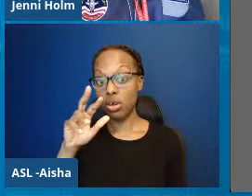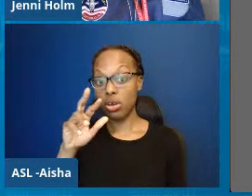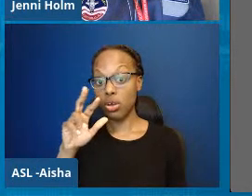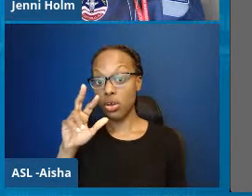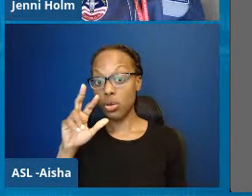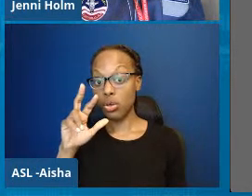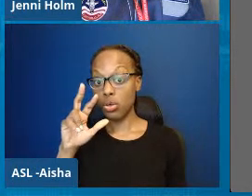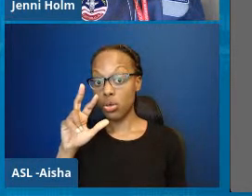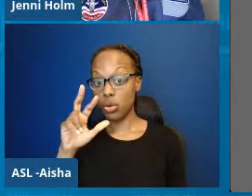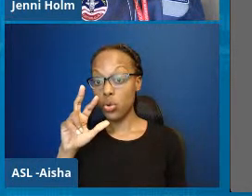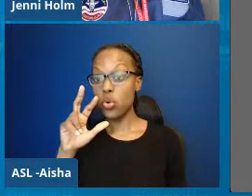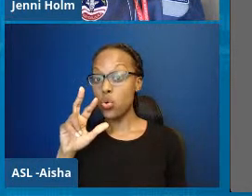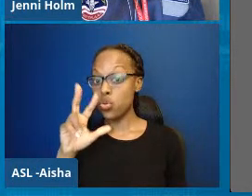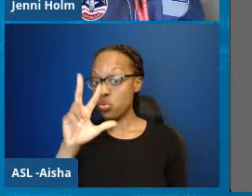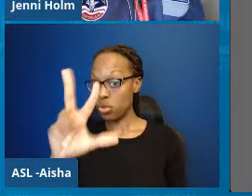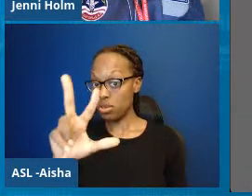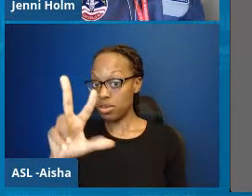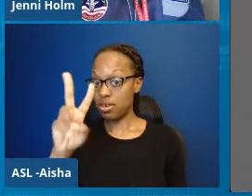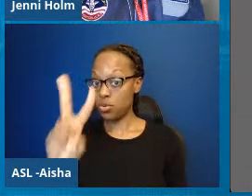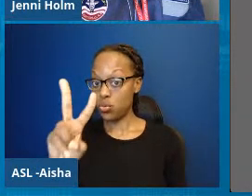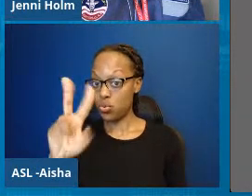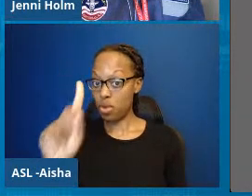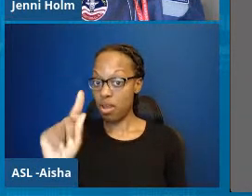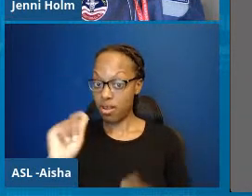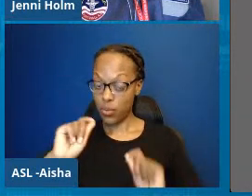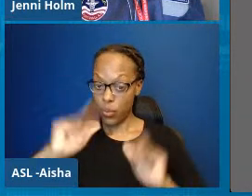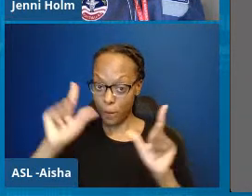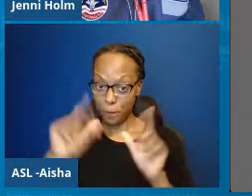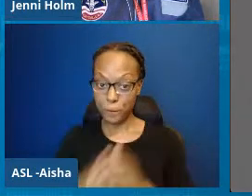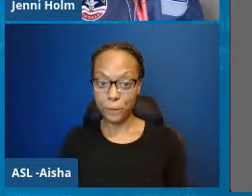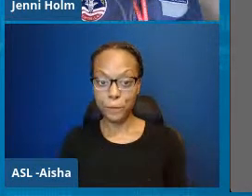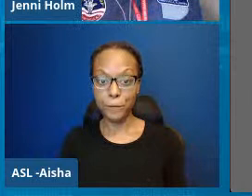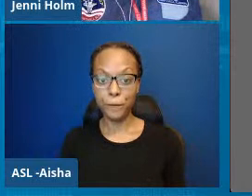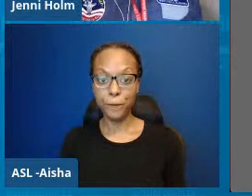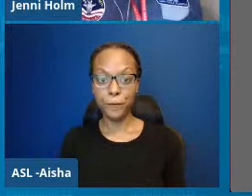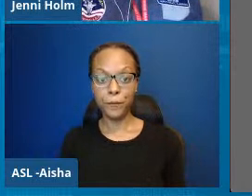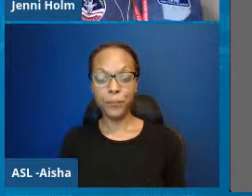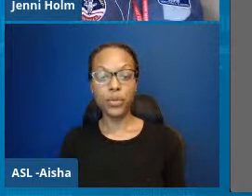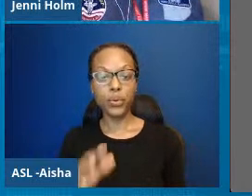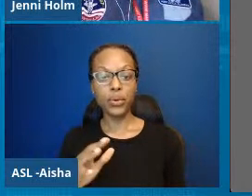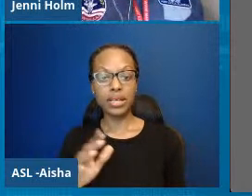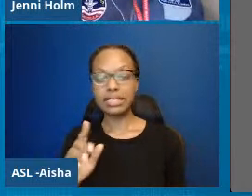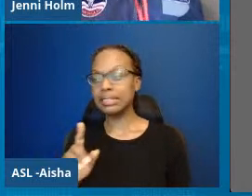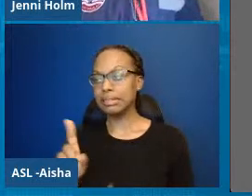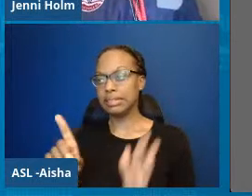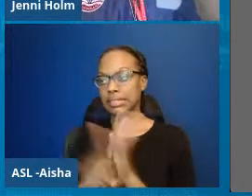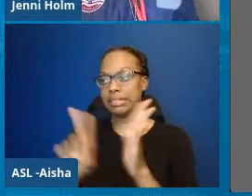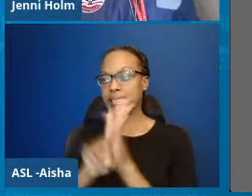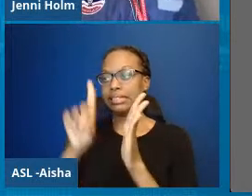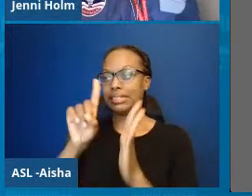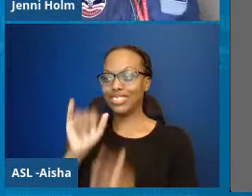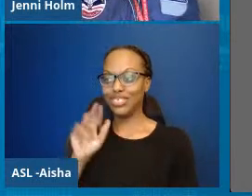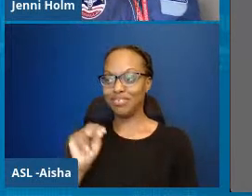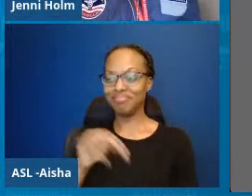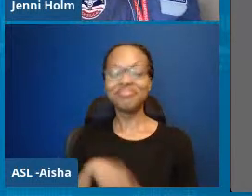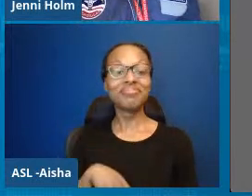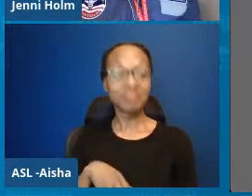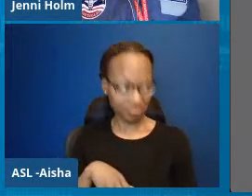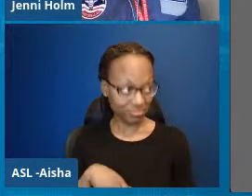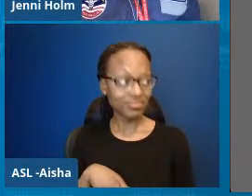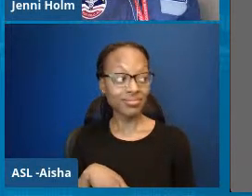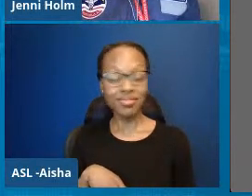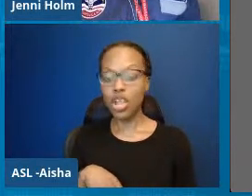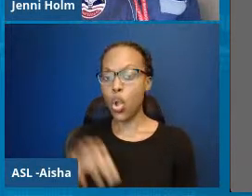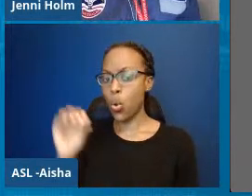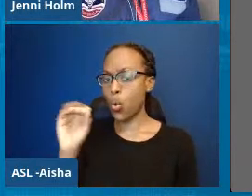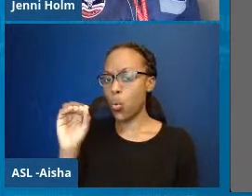say open your eyes, you will. Okay, 3, 2, 1. Open your eyes. Ding, ding. All right, John.